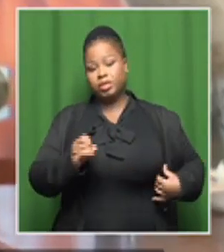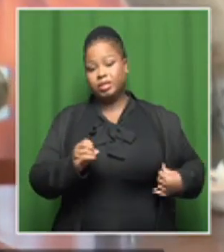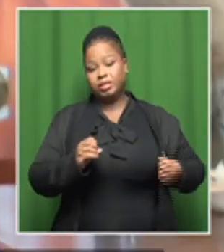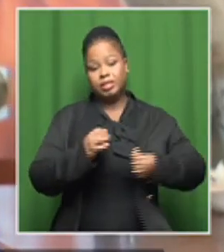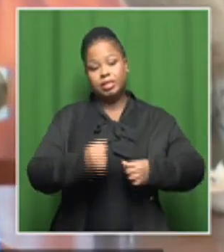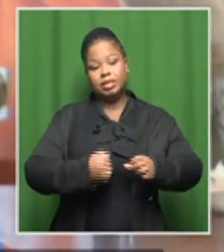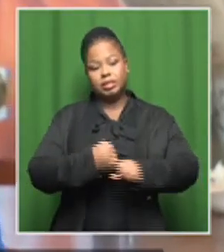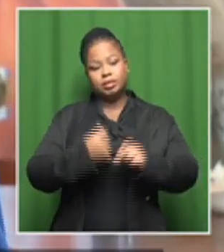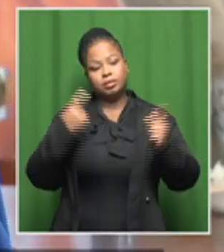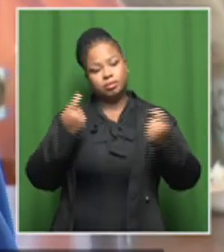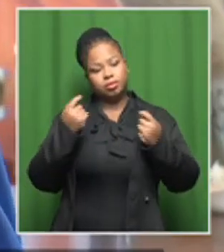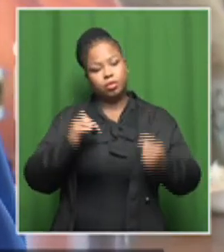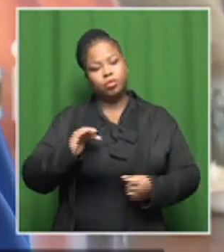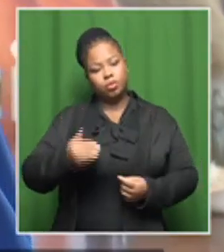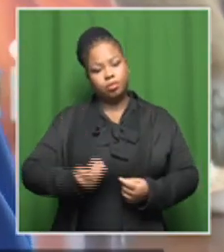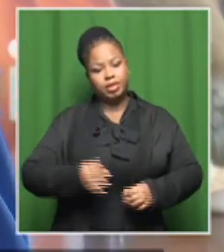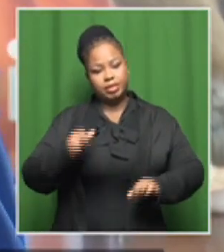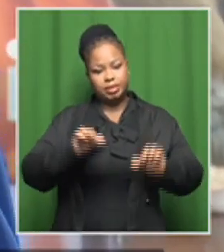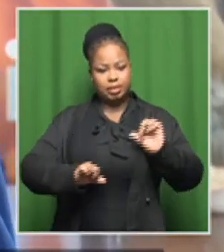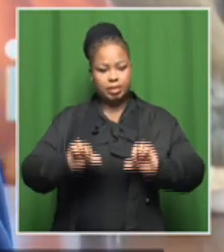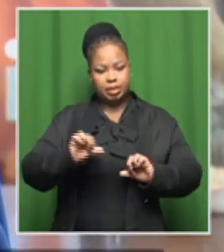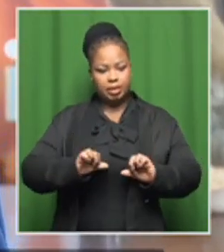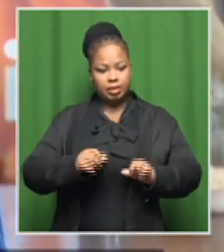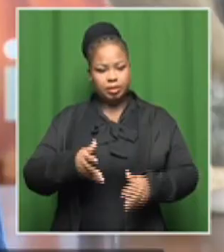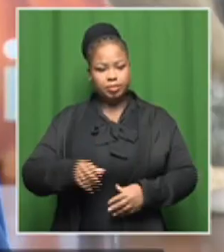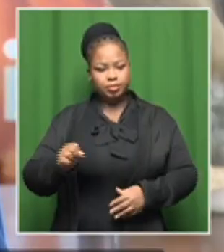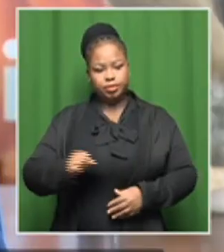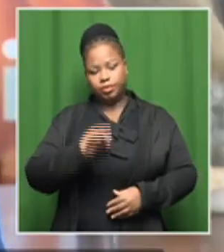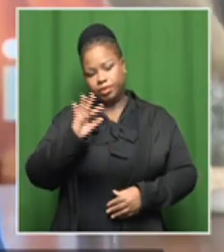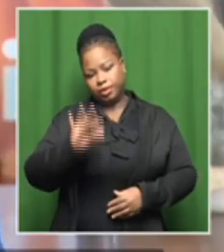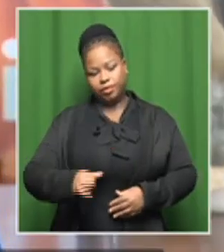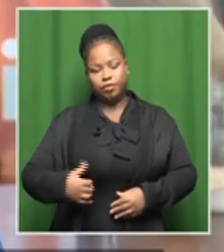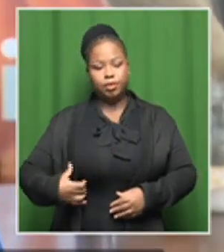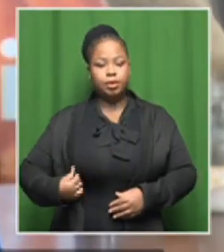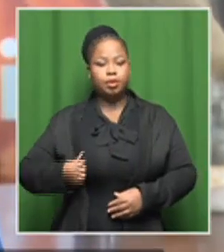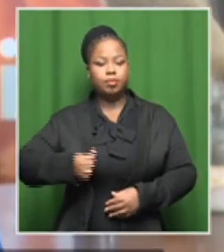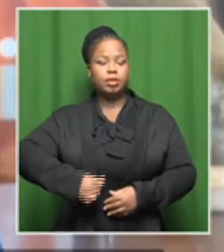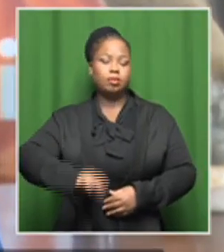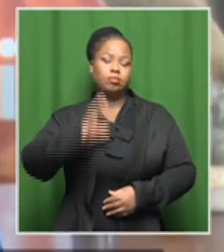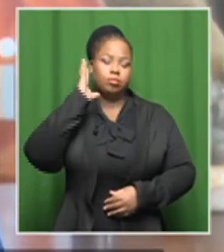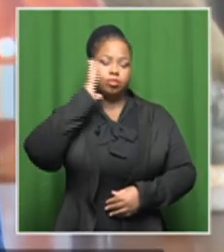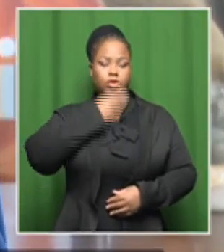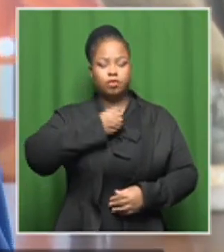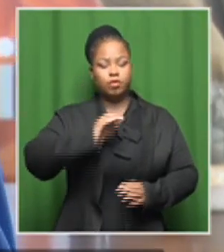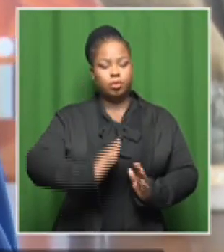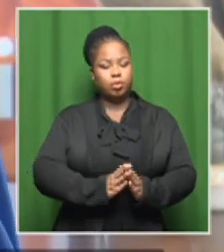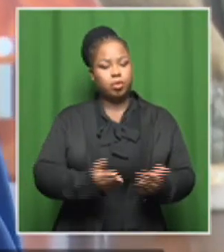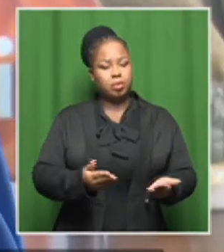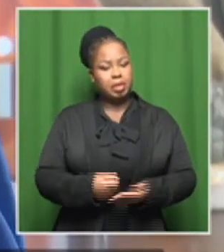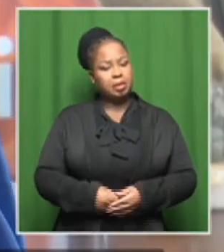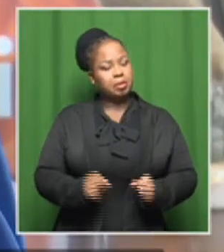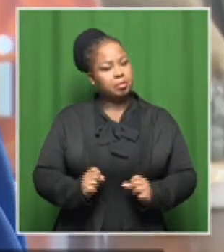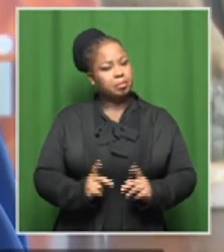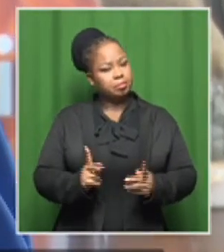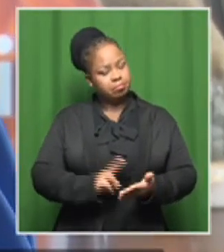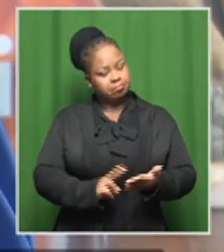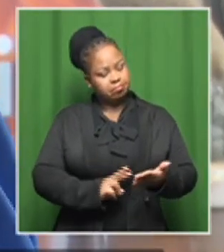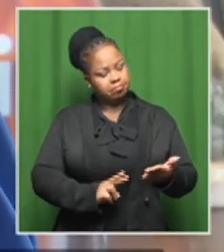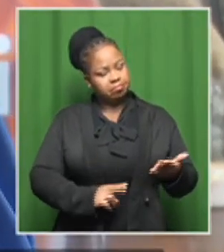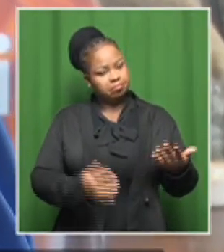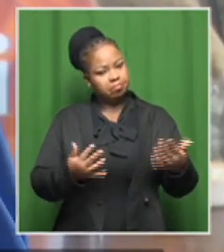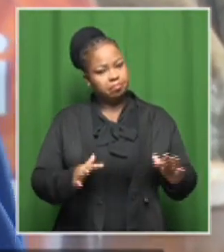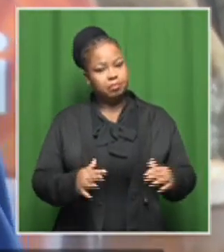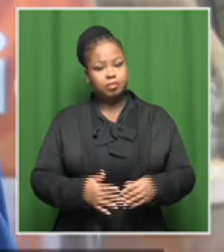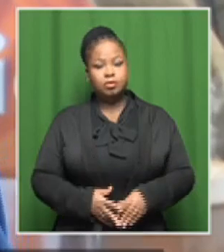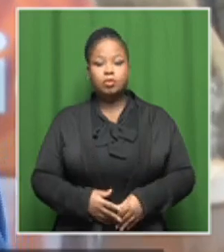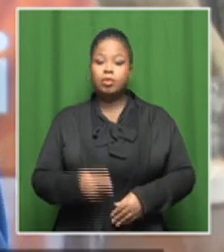of celebrating women in science in South Africa. And what a beautiful book it is. I had an opportunity to look through it,